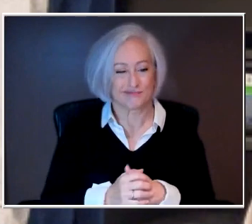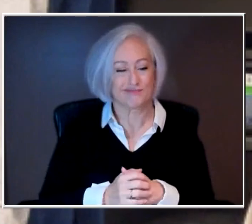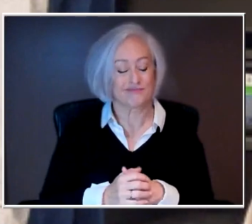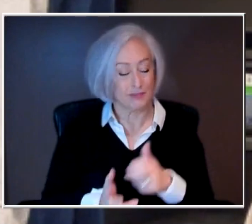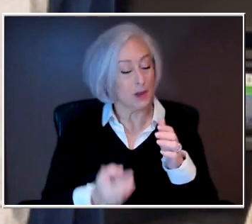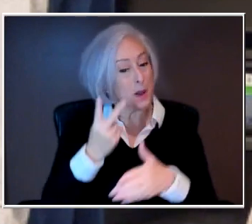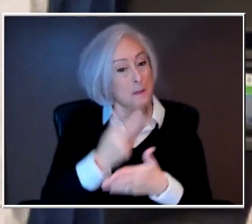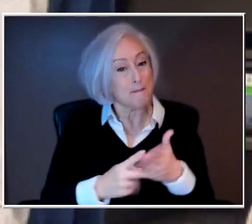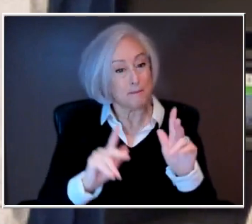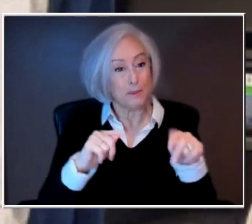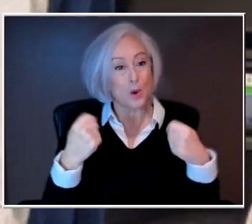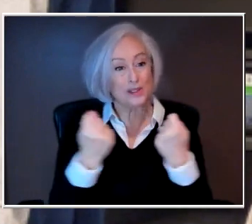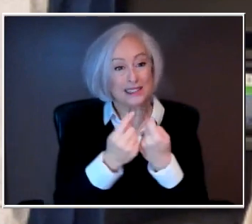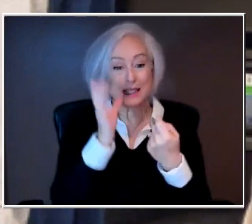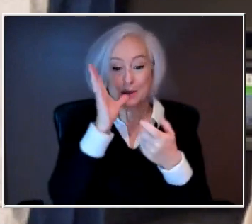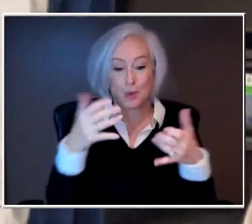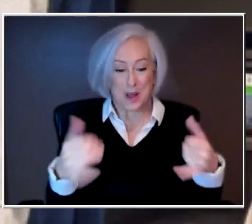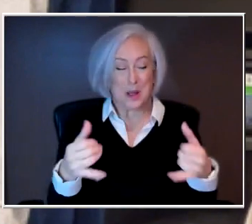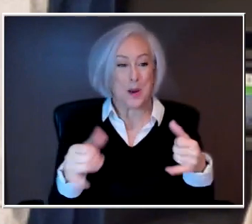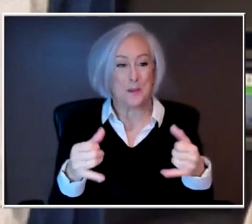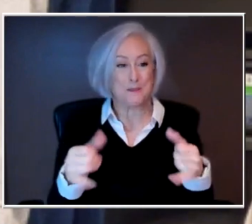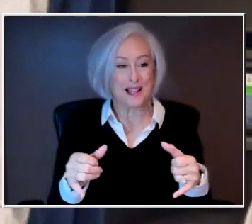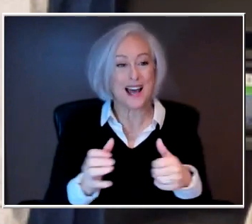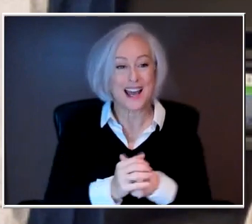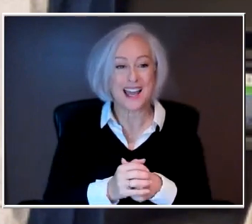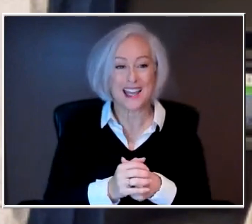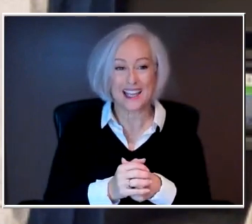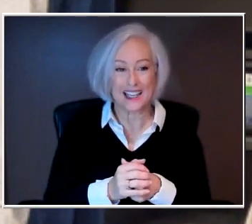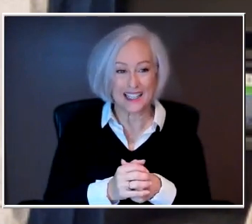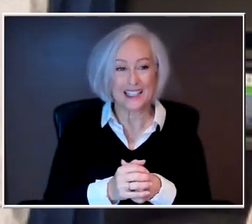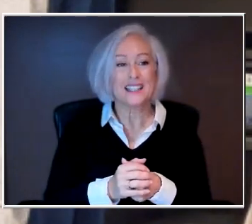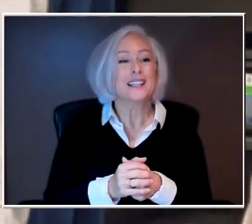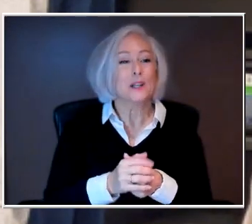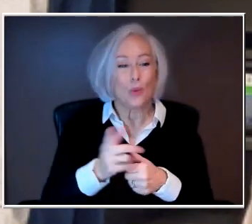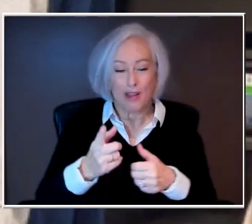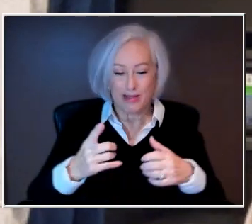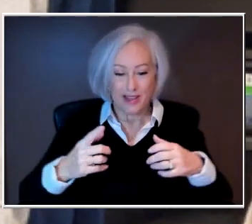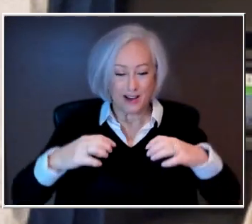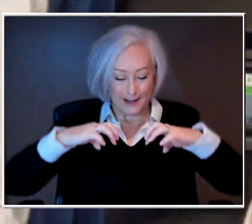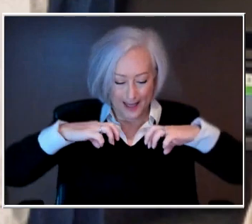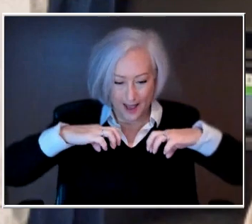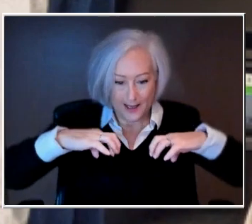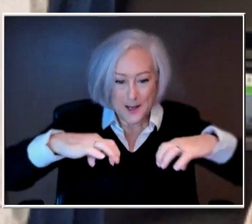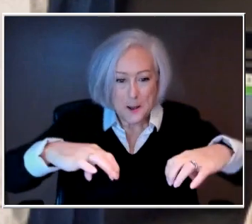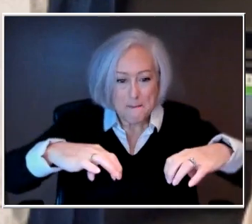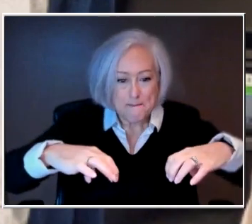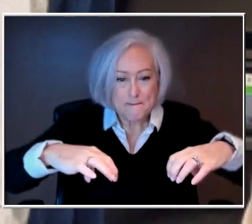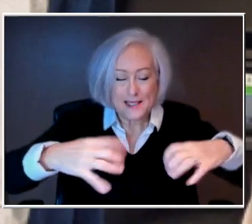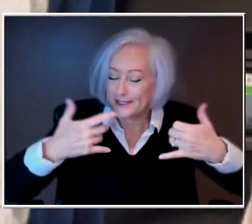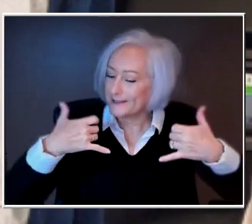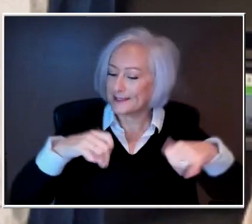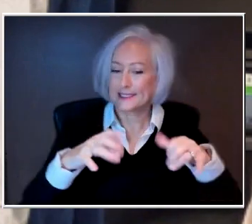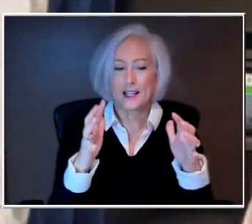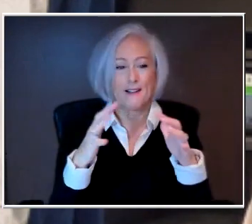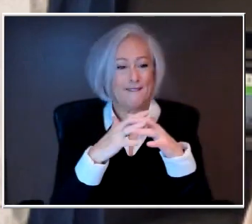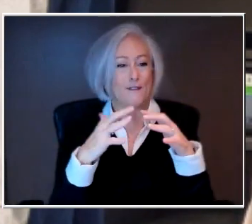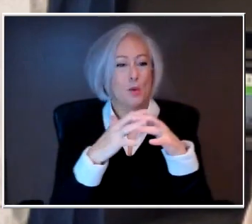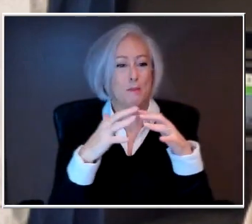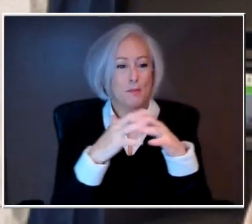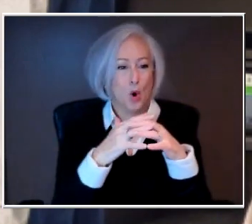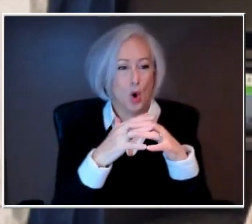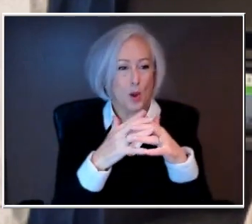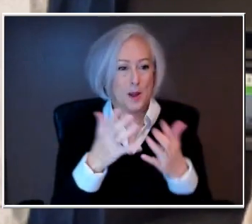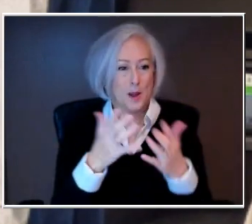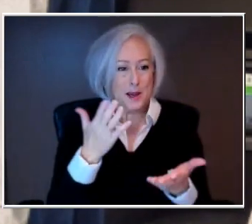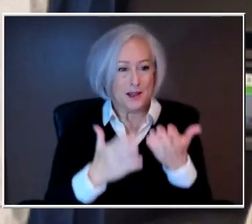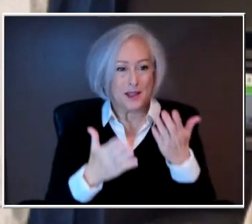just play like every player out there. Once they get between the white lines, they start playing. It's still football. I mean, they might feel sorry for themselves